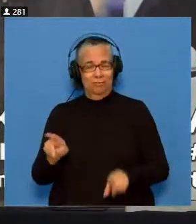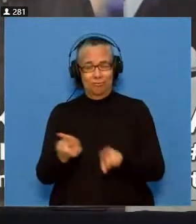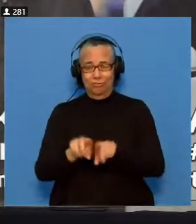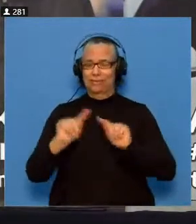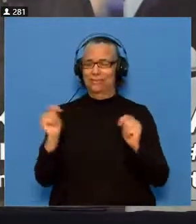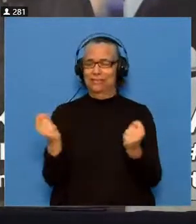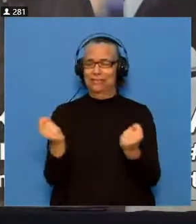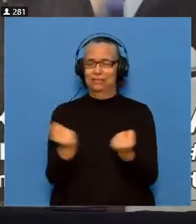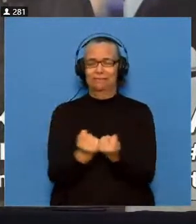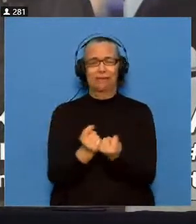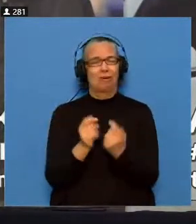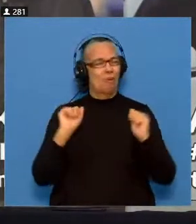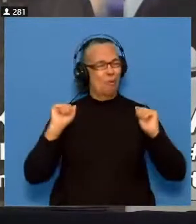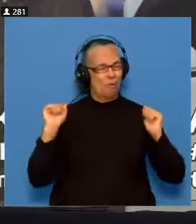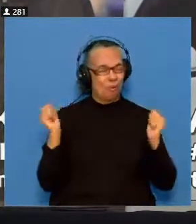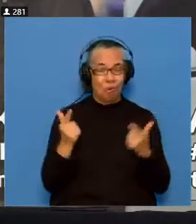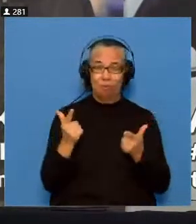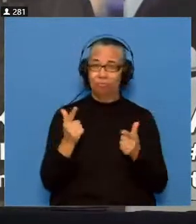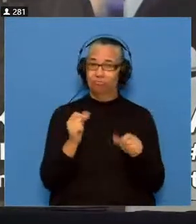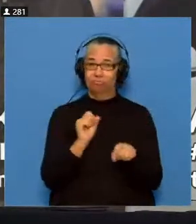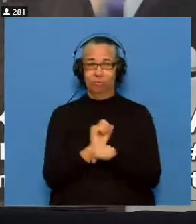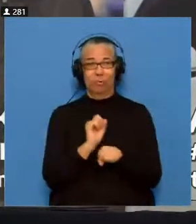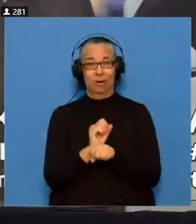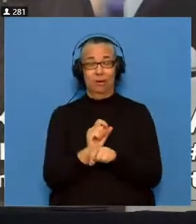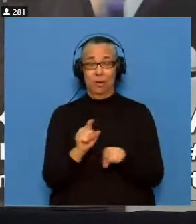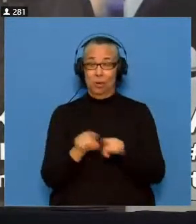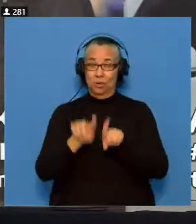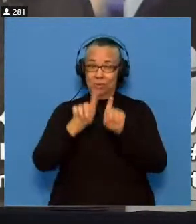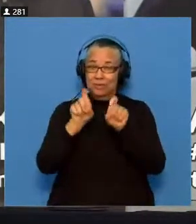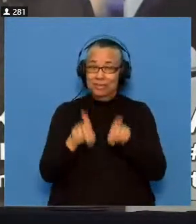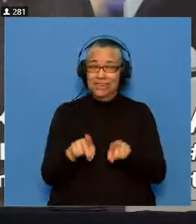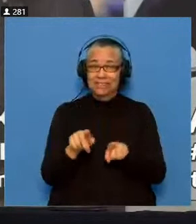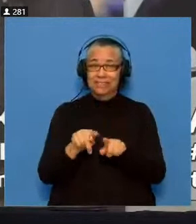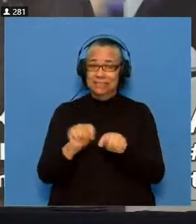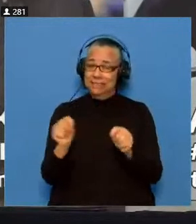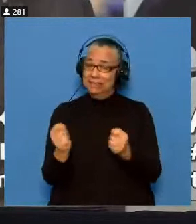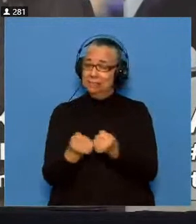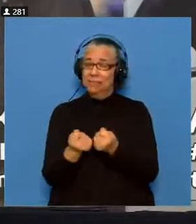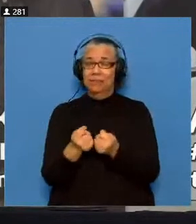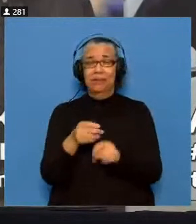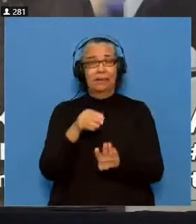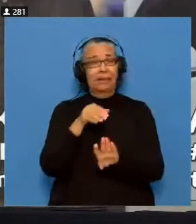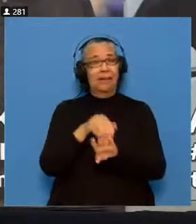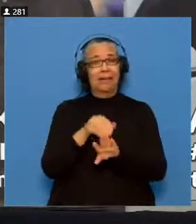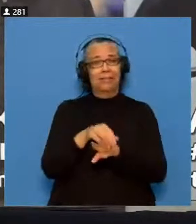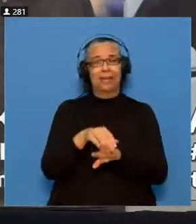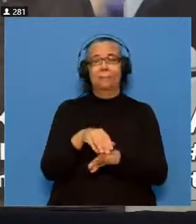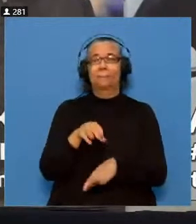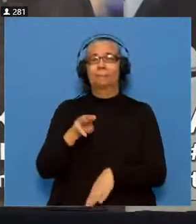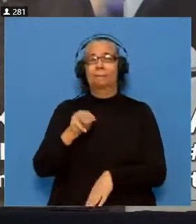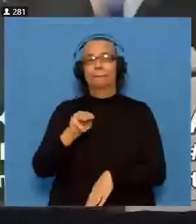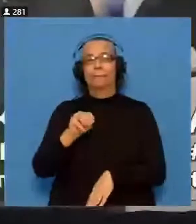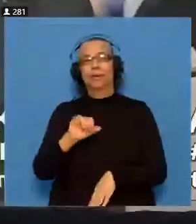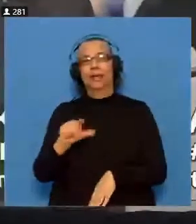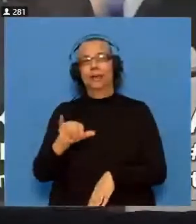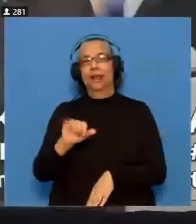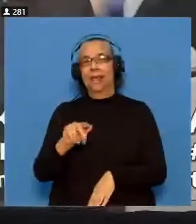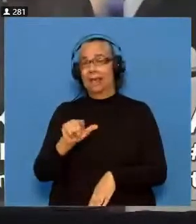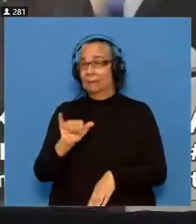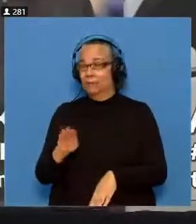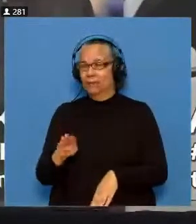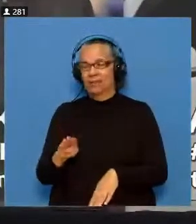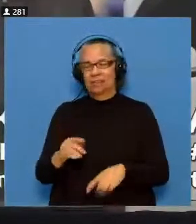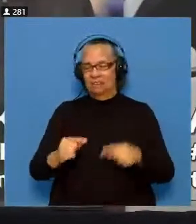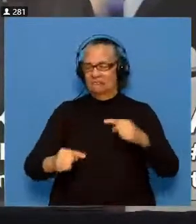do, as well as the testing teams at the Molecular Diagnostics Laboratory and the other testing facilities.